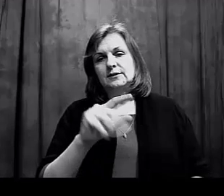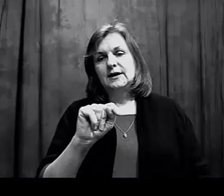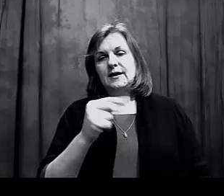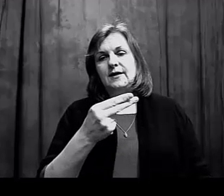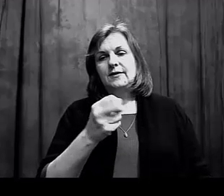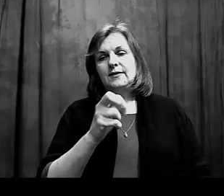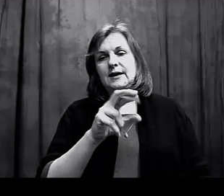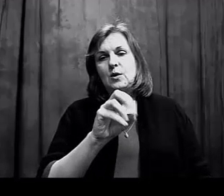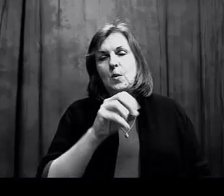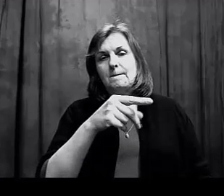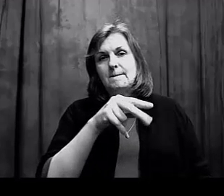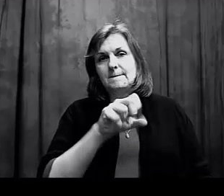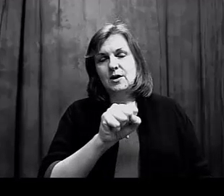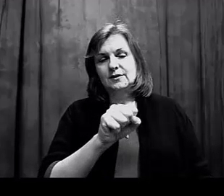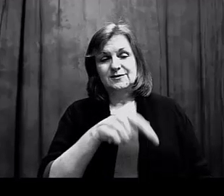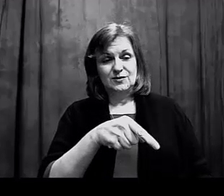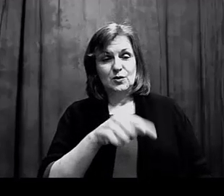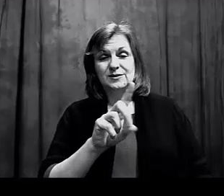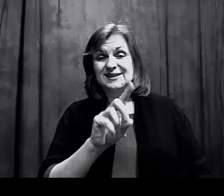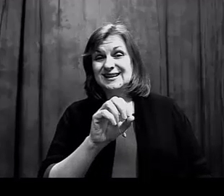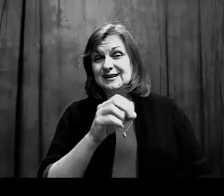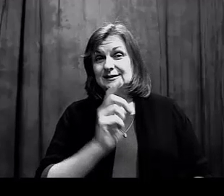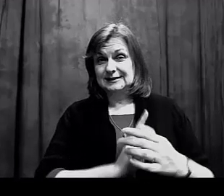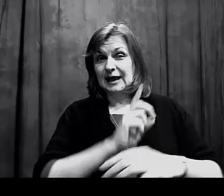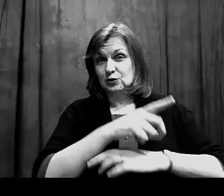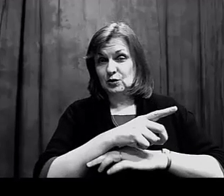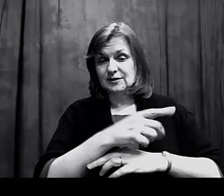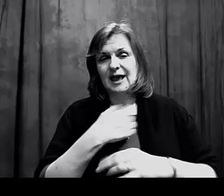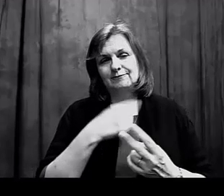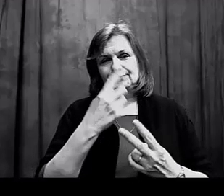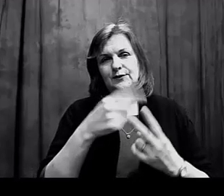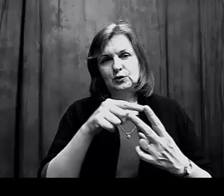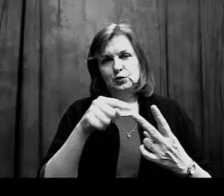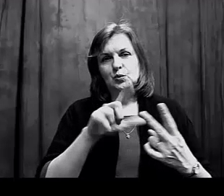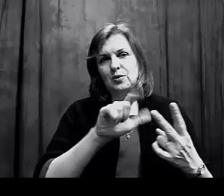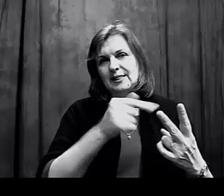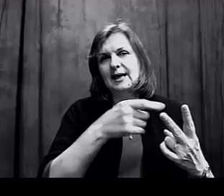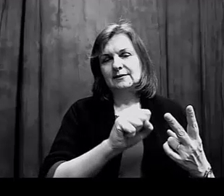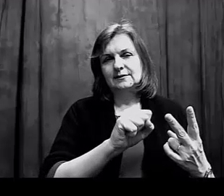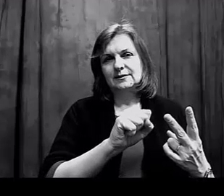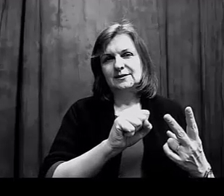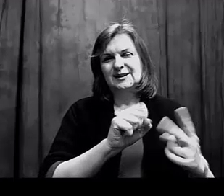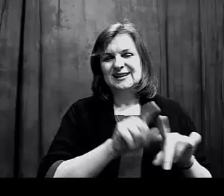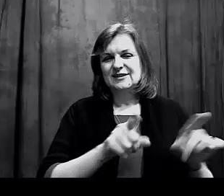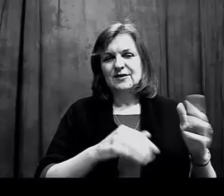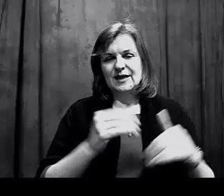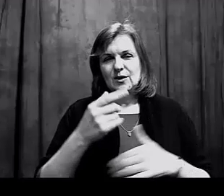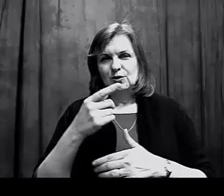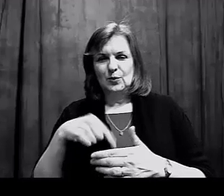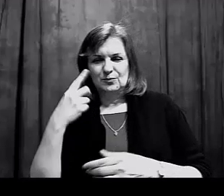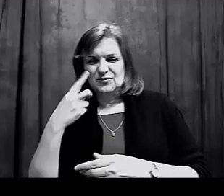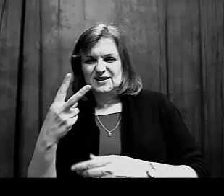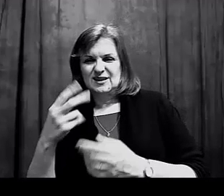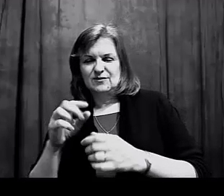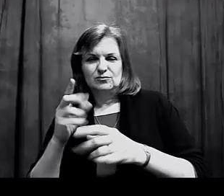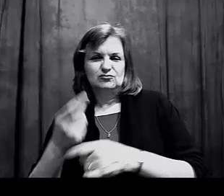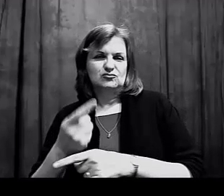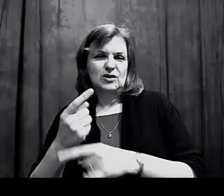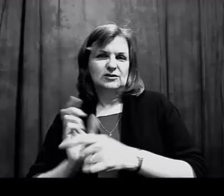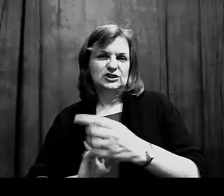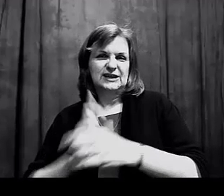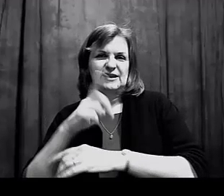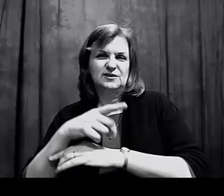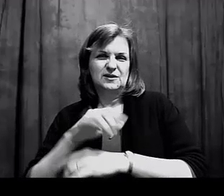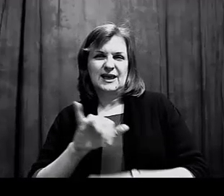very distinct lineage of dinosaurs known as theropods. They are two-legged dinosaurs, different than we